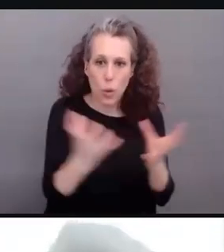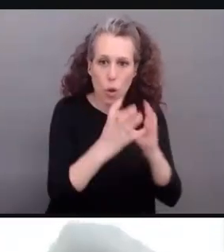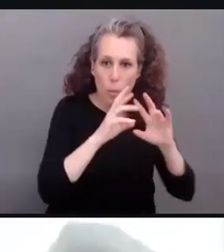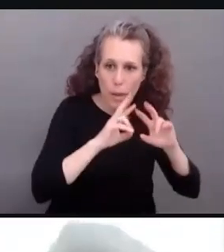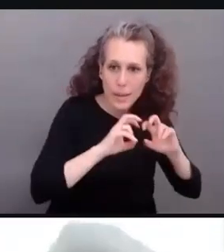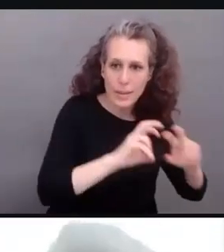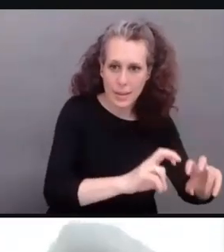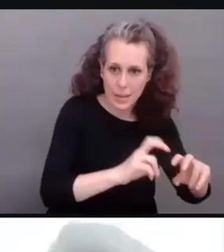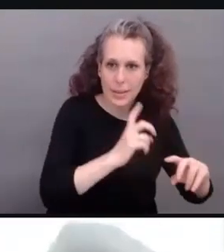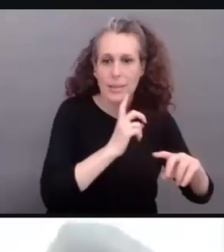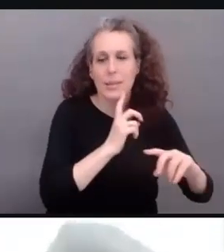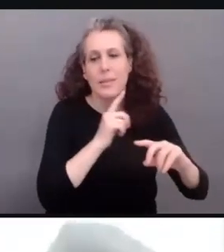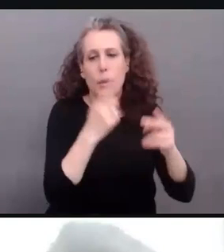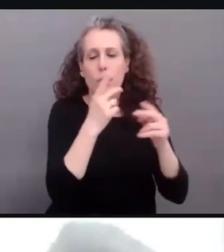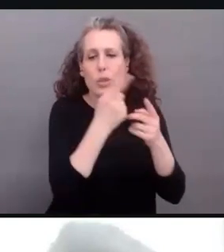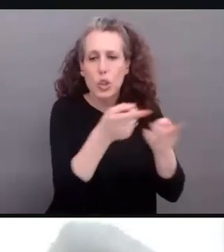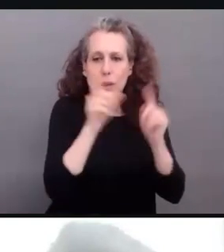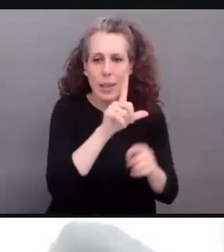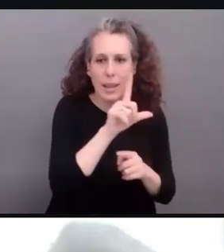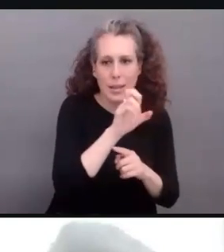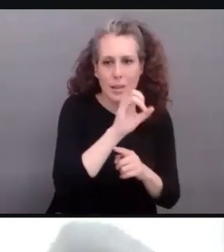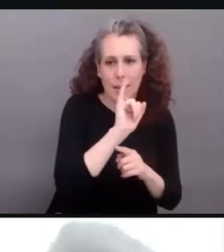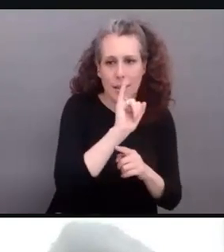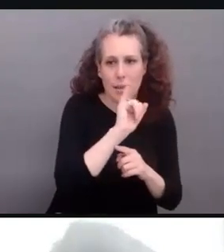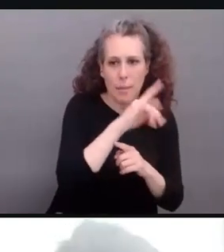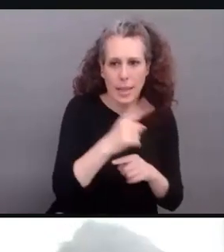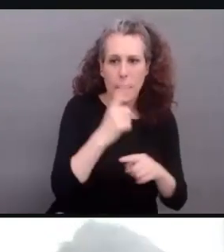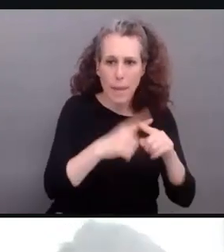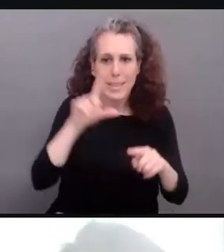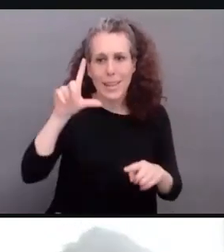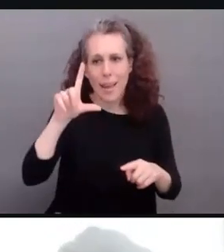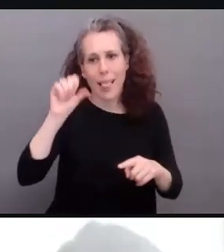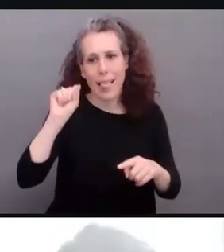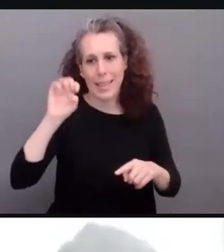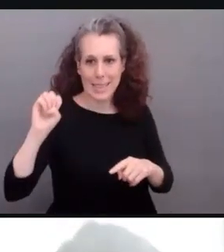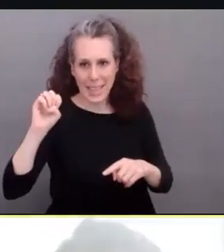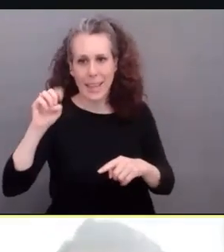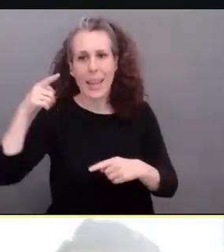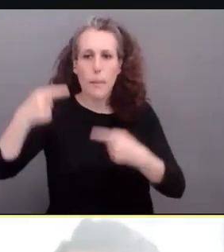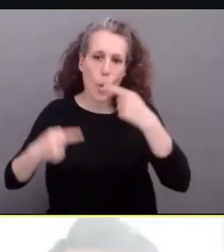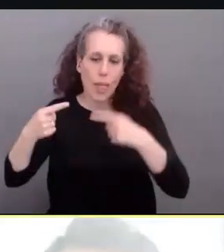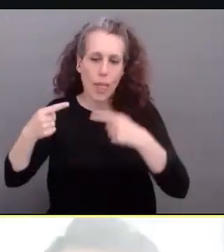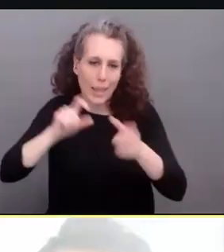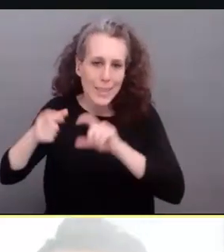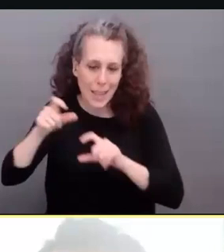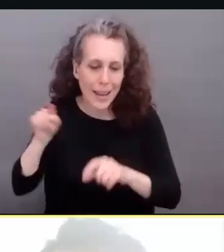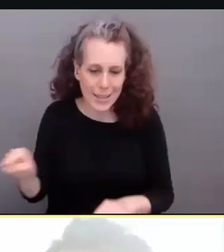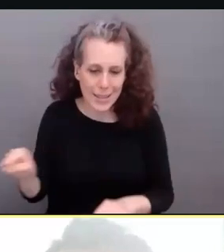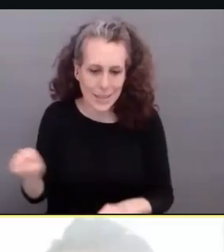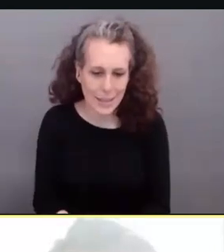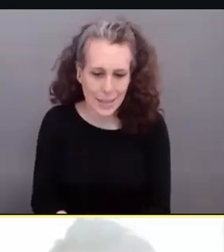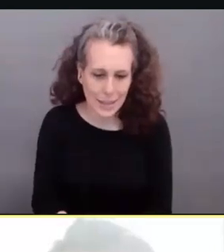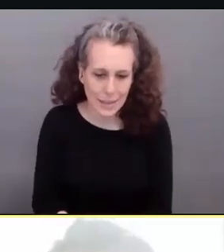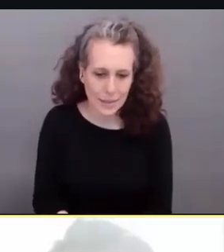of Economics and Political Science. So please, Meher, go ahead. Thank you. Thanks a lot, Fernando.